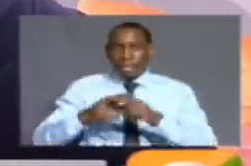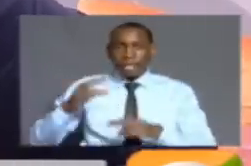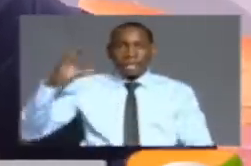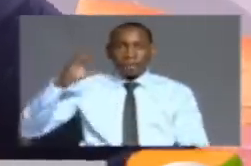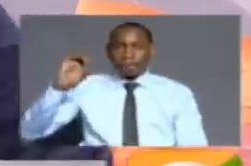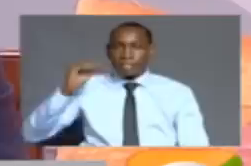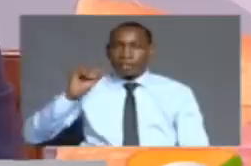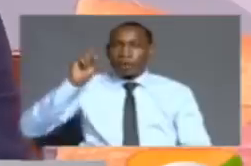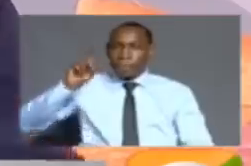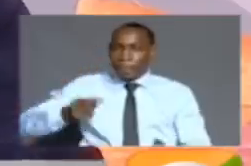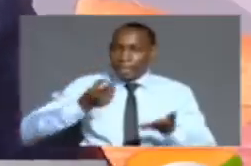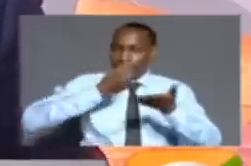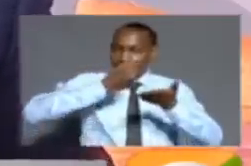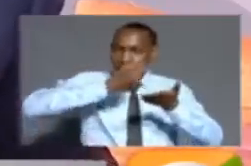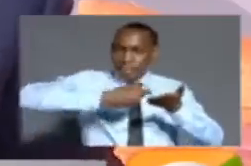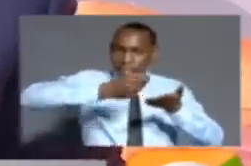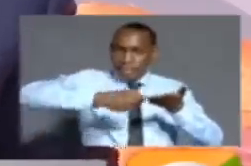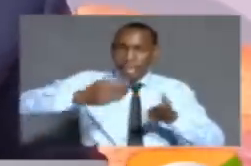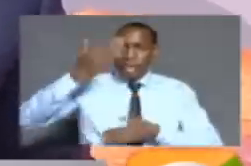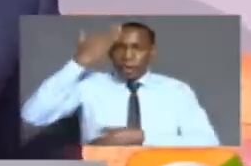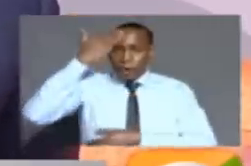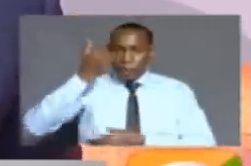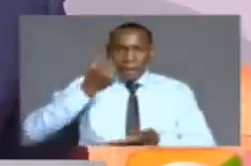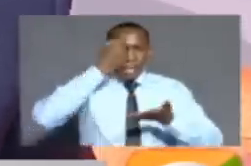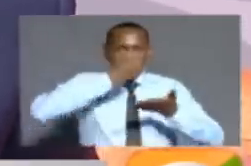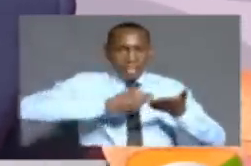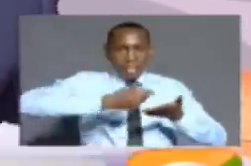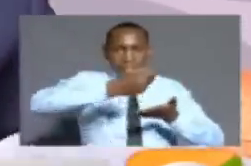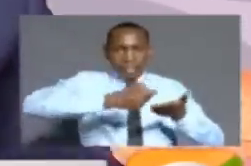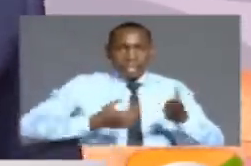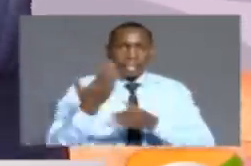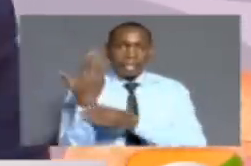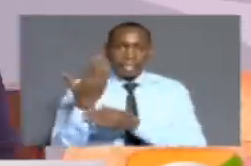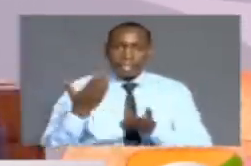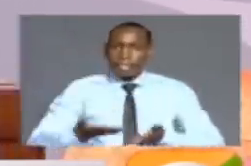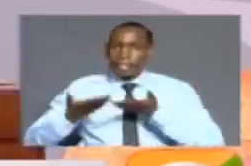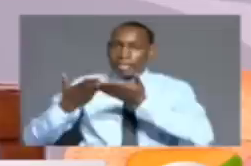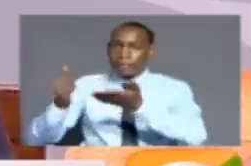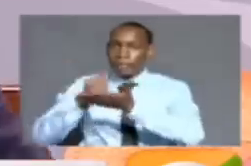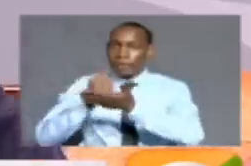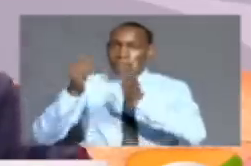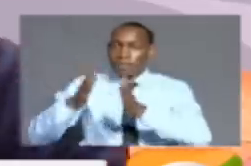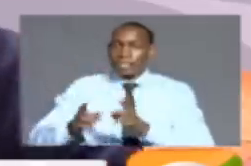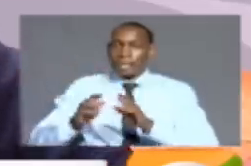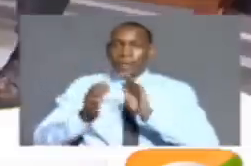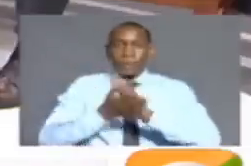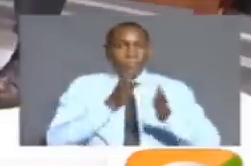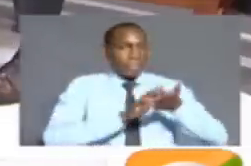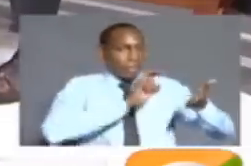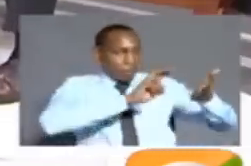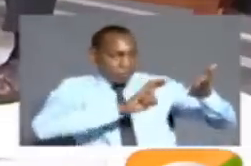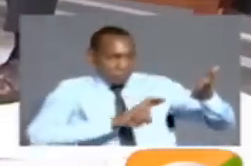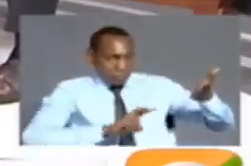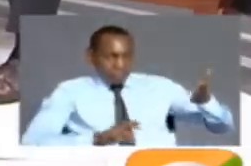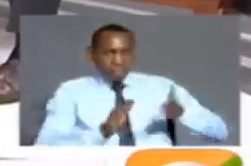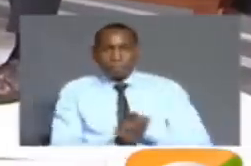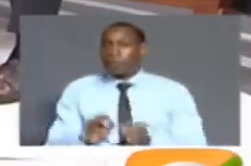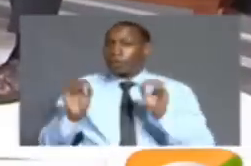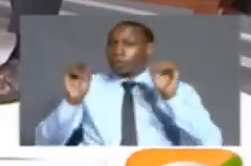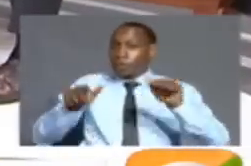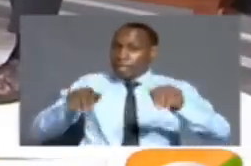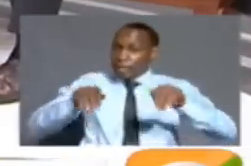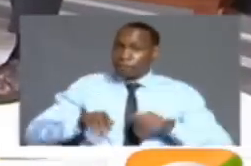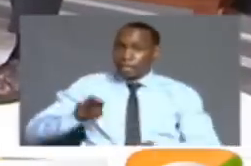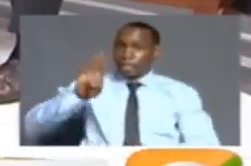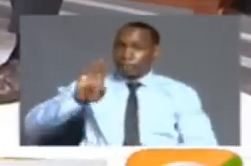has got to sign. Why on earth was he signing documents, giving it to the auditor without scrutinizing them? Okay, wait. Let's wait for so, the 45 days. The responsibility. Okay, good. Because